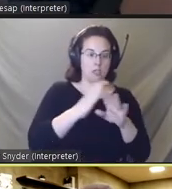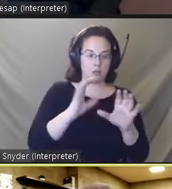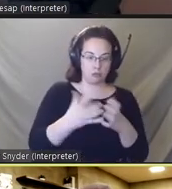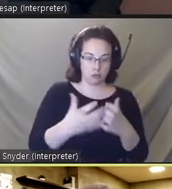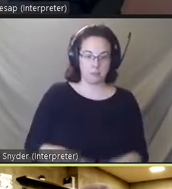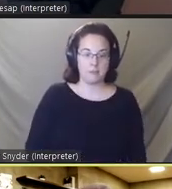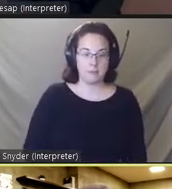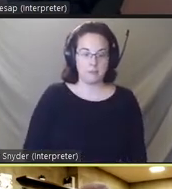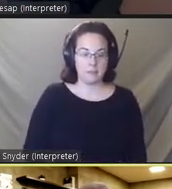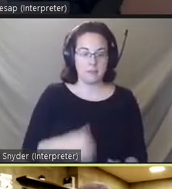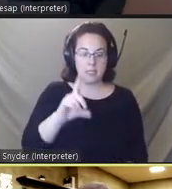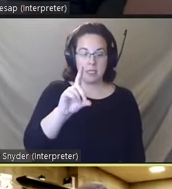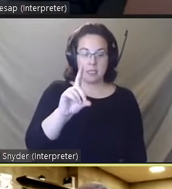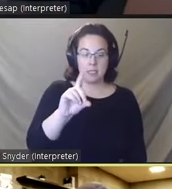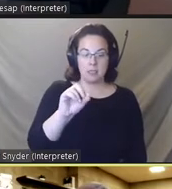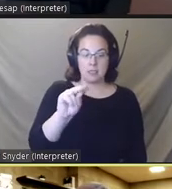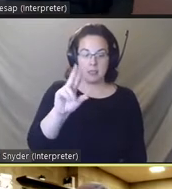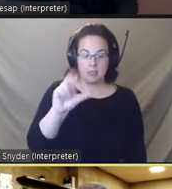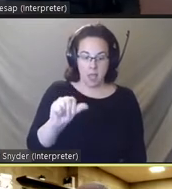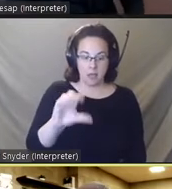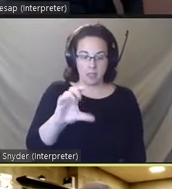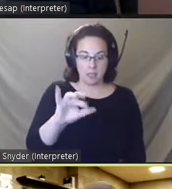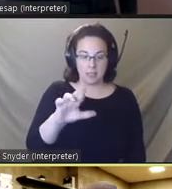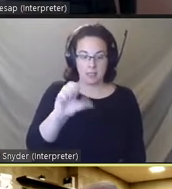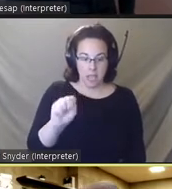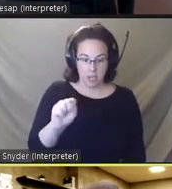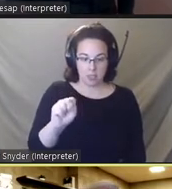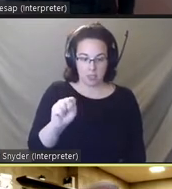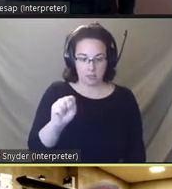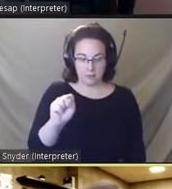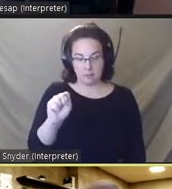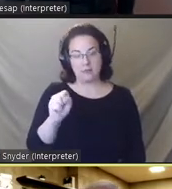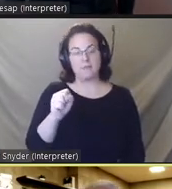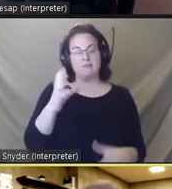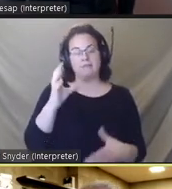officer for the Consumer and Government Affairs Bureau.